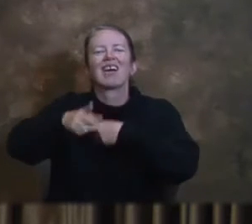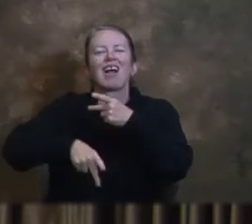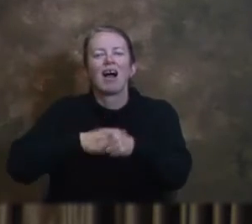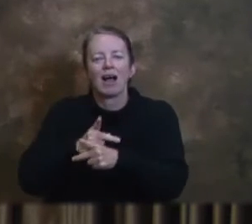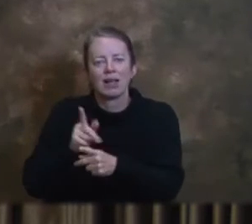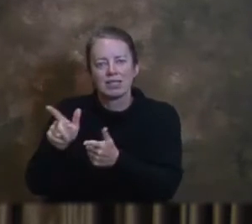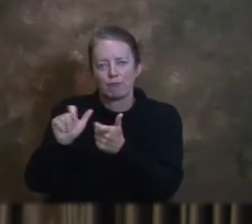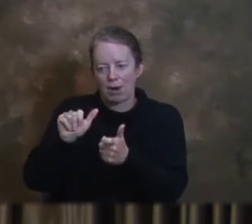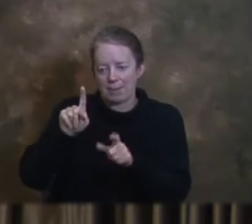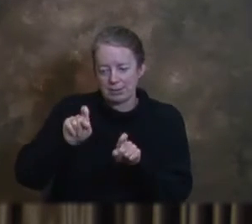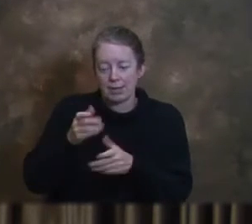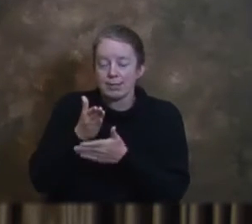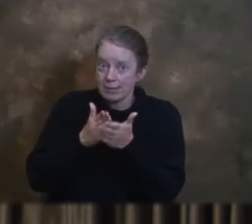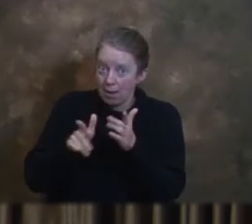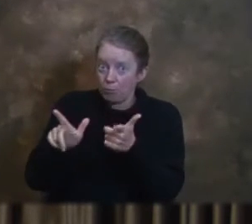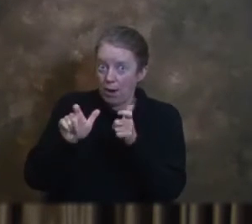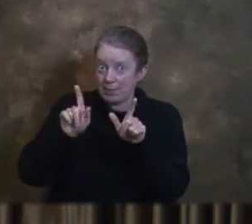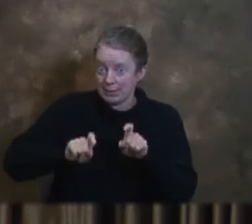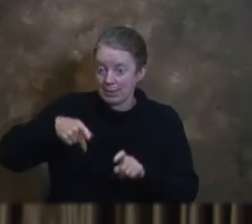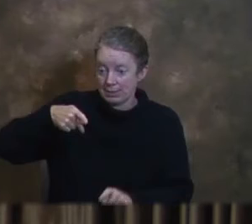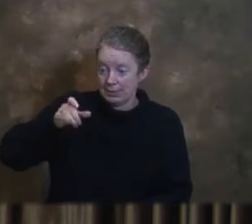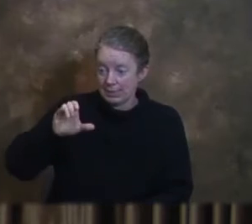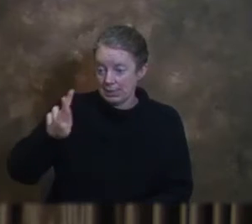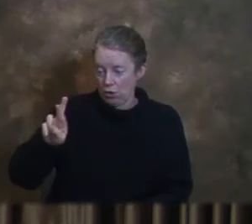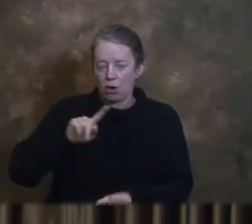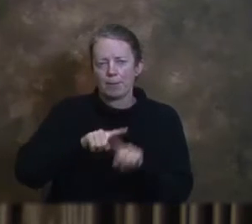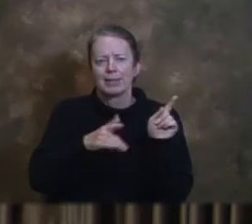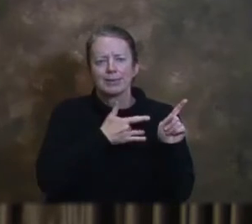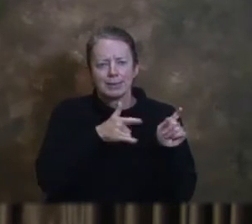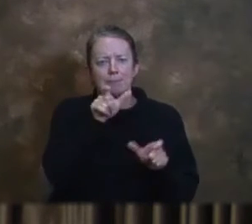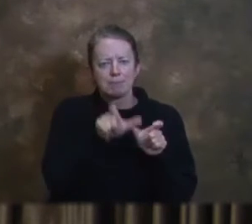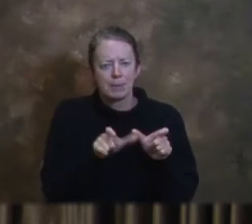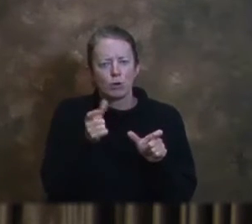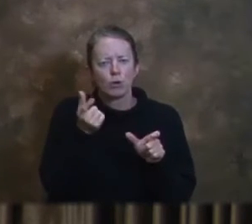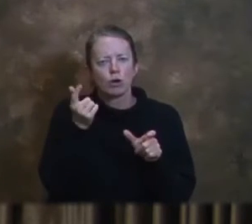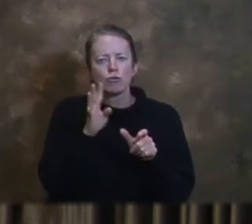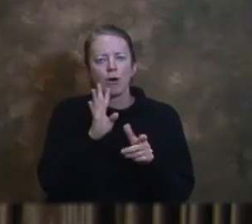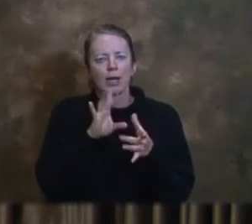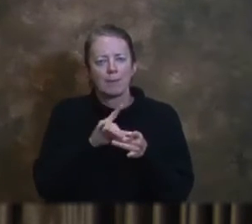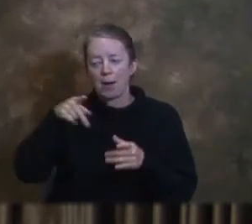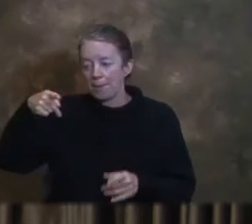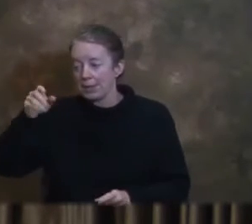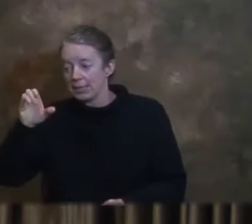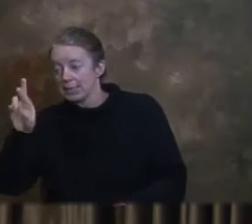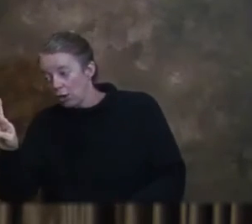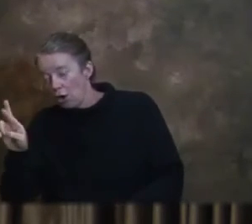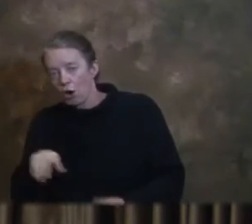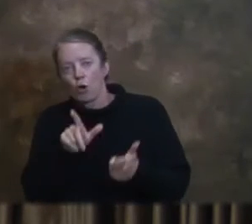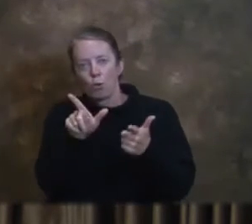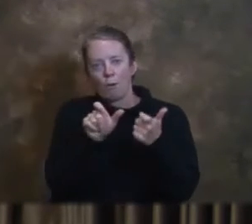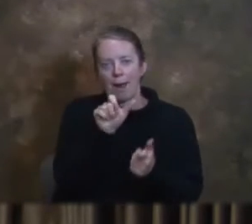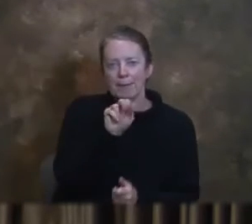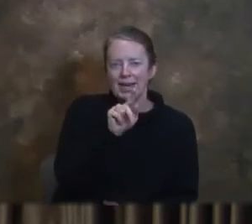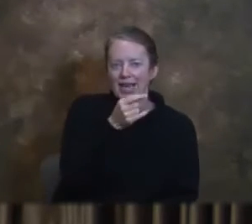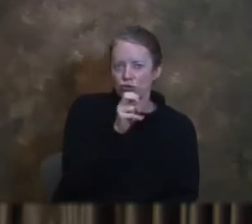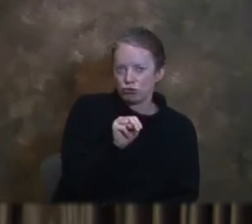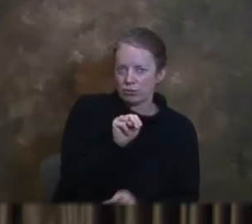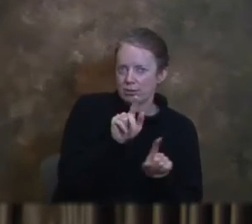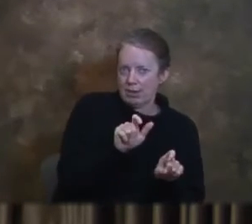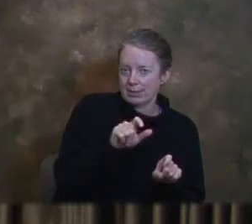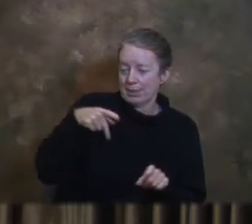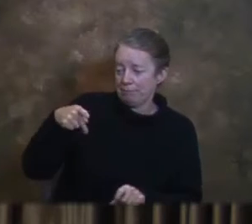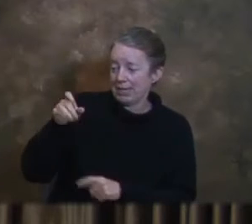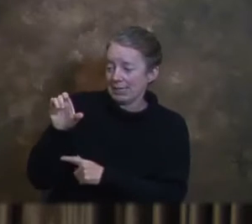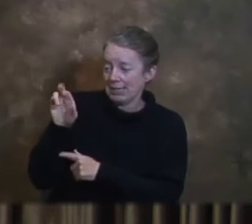them are even PCR. But traditionally, folks are talking about the difference between a PCR and a rapid antigen. And PCR is what we consider